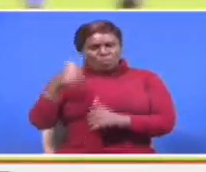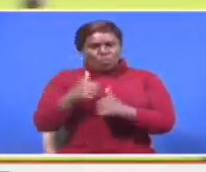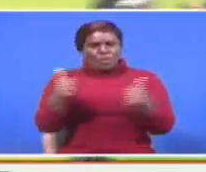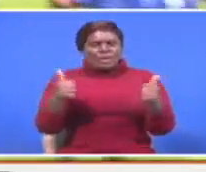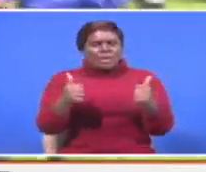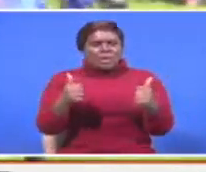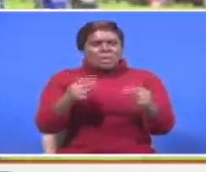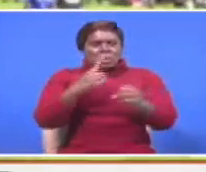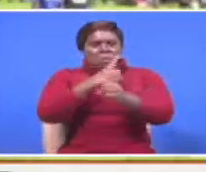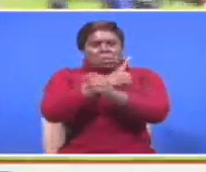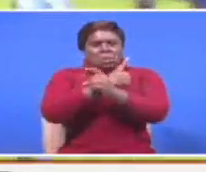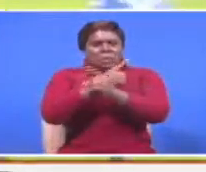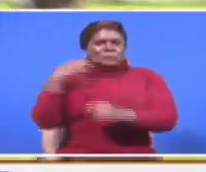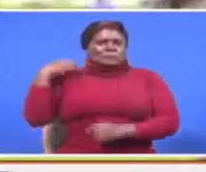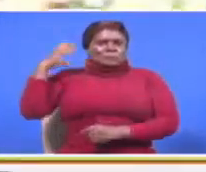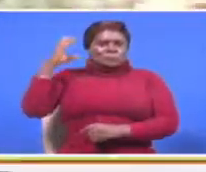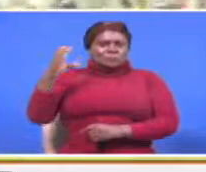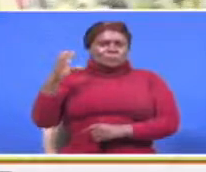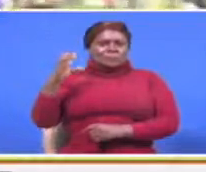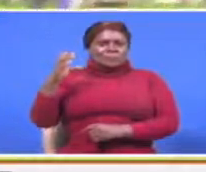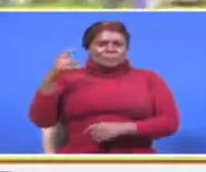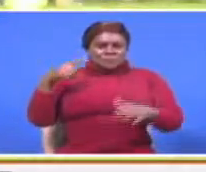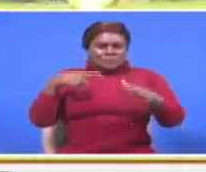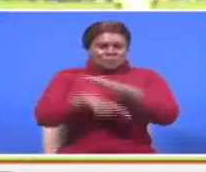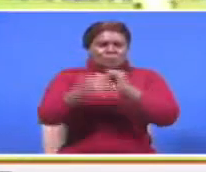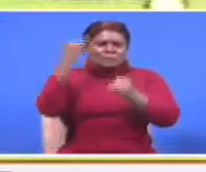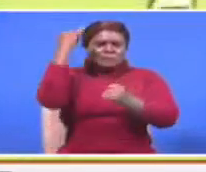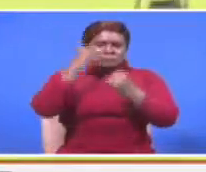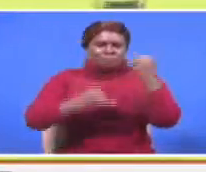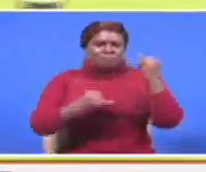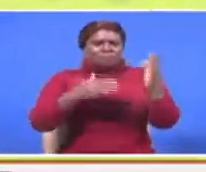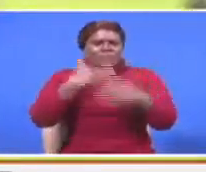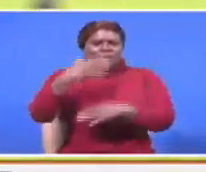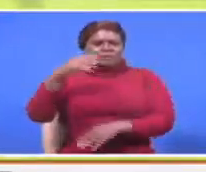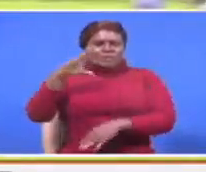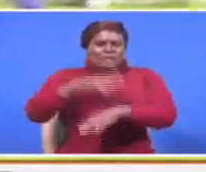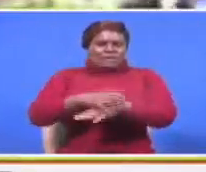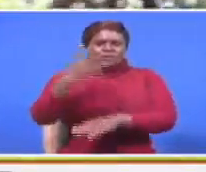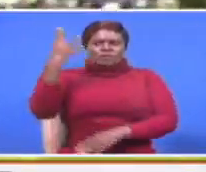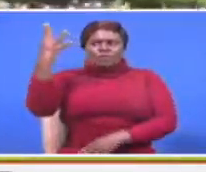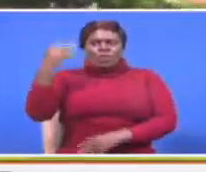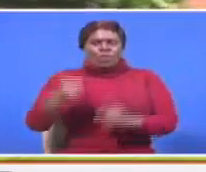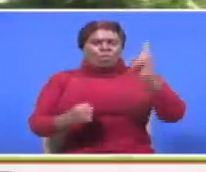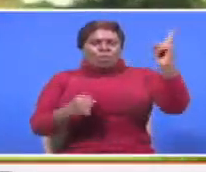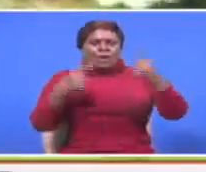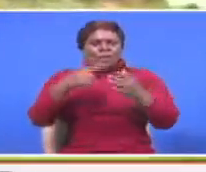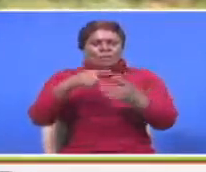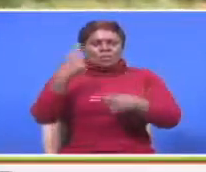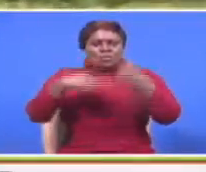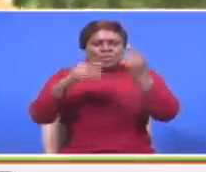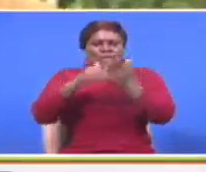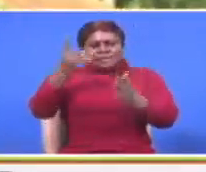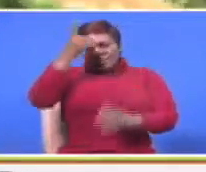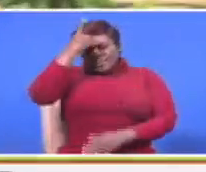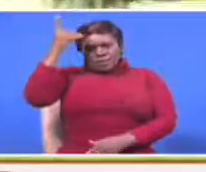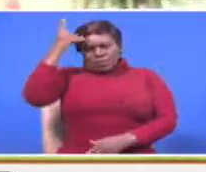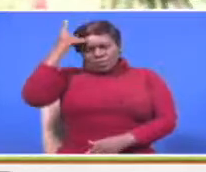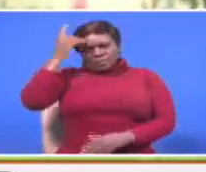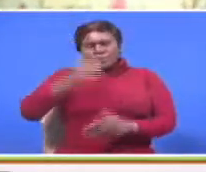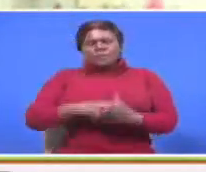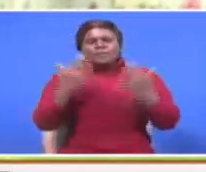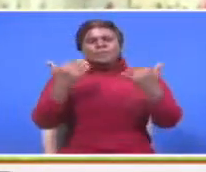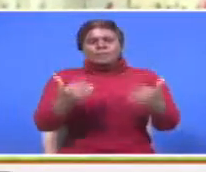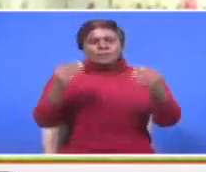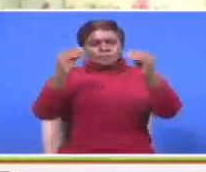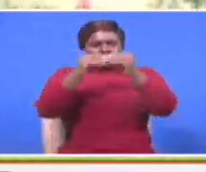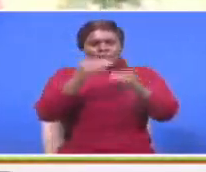soccer, defending champions Wieta Girls stormed into the finals after bagging a 4-1 win against Dagoretti Mixed, and now they